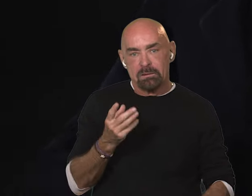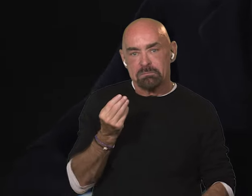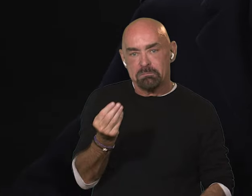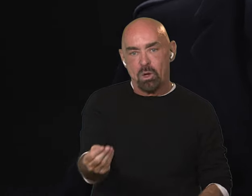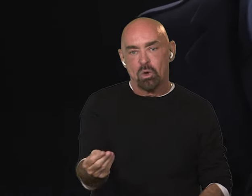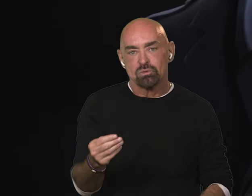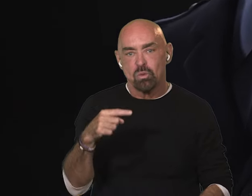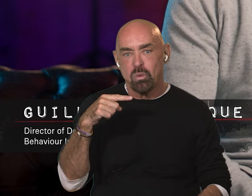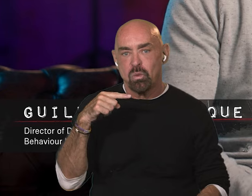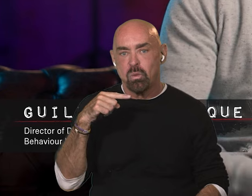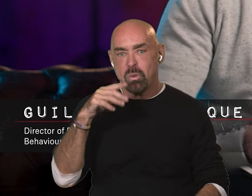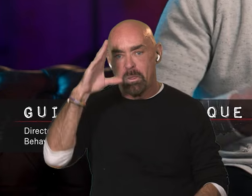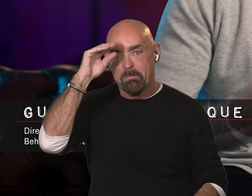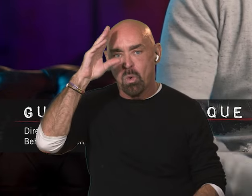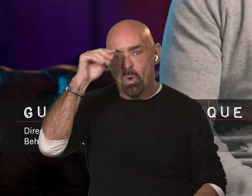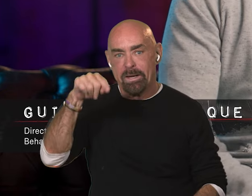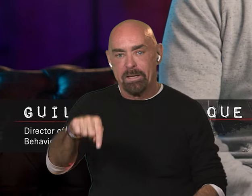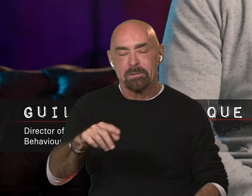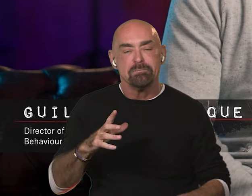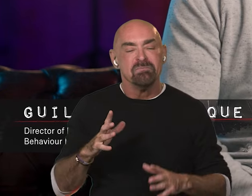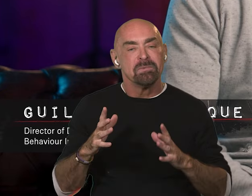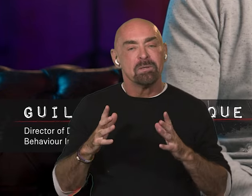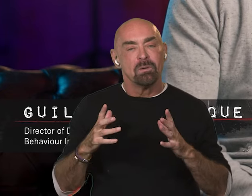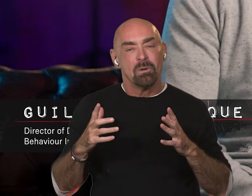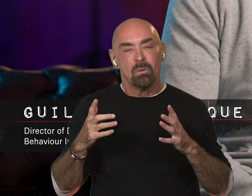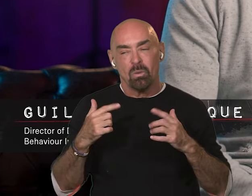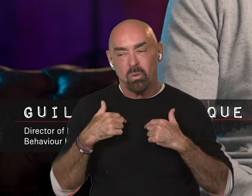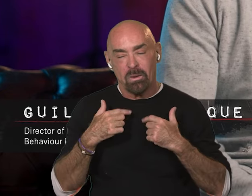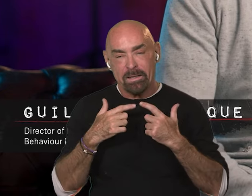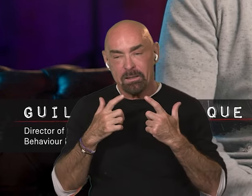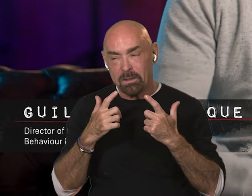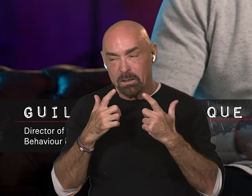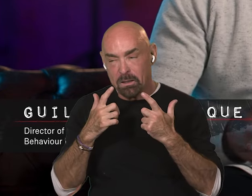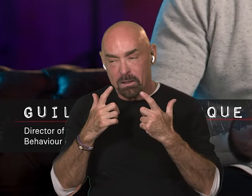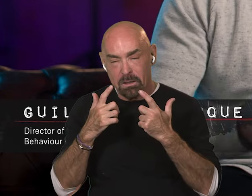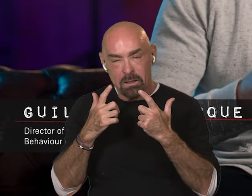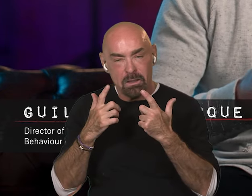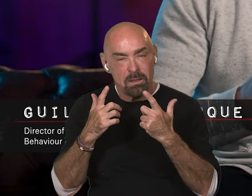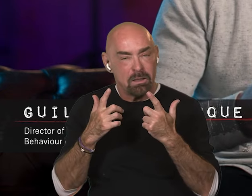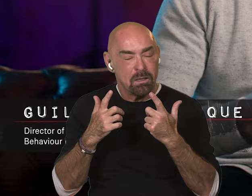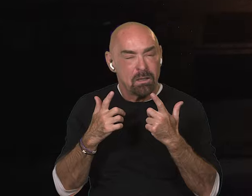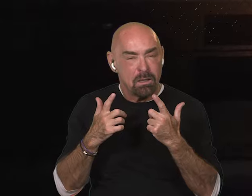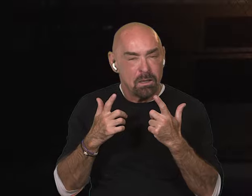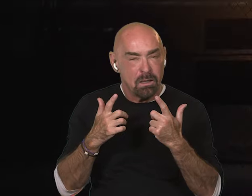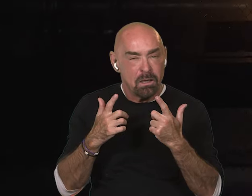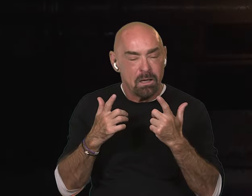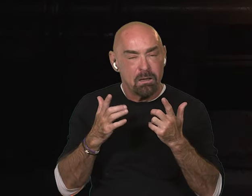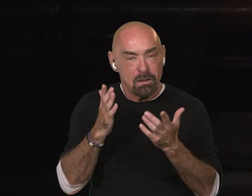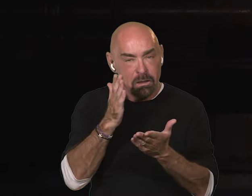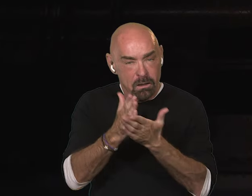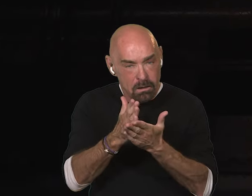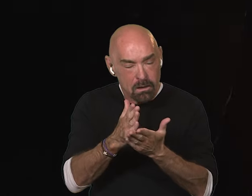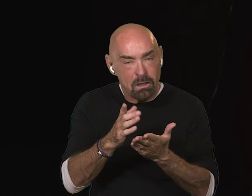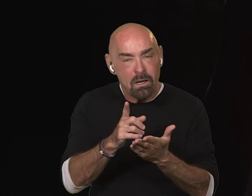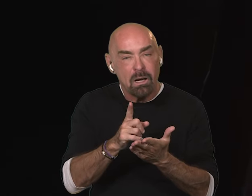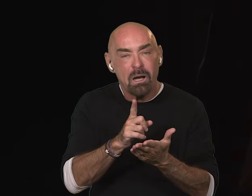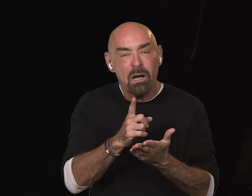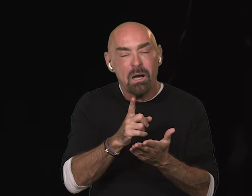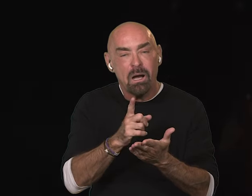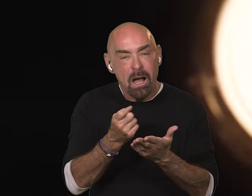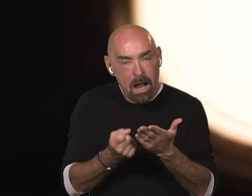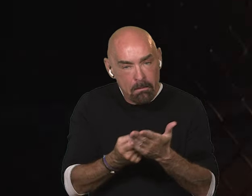you're looking for? The main influences were always to try to be the mystic, something you could actually believe happens, something